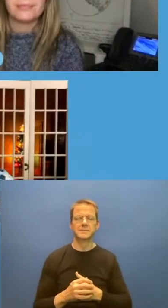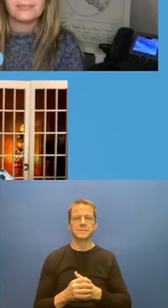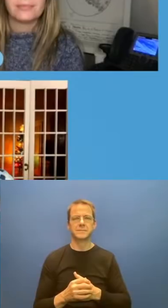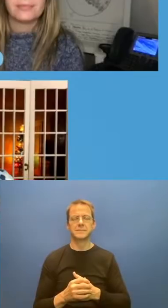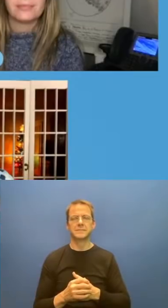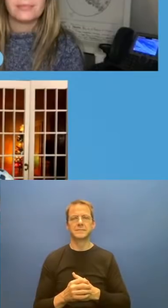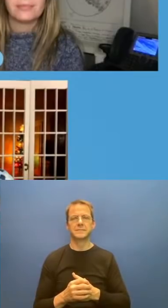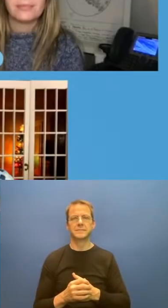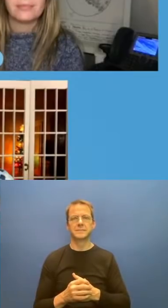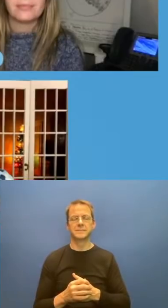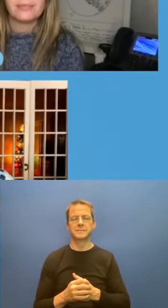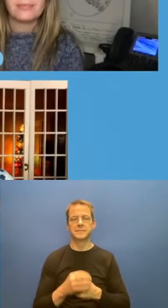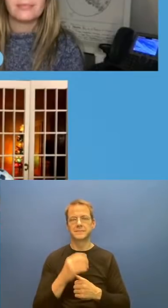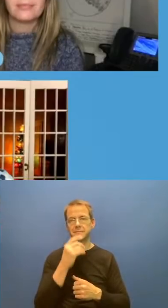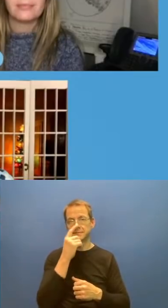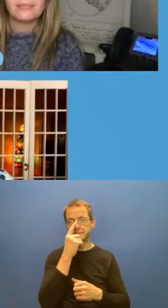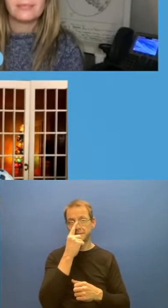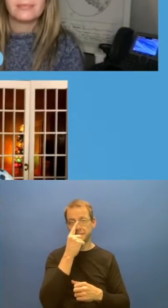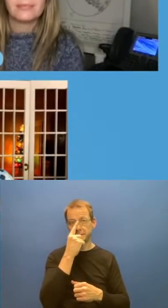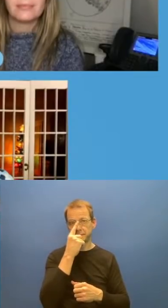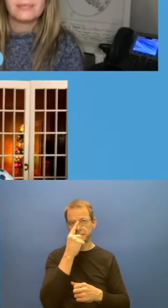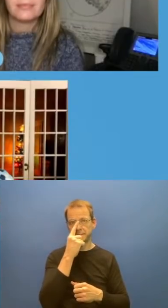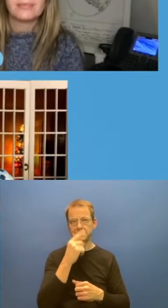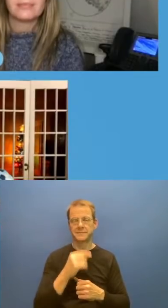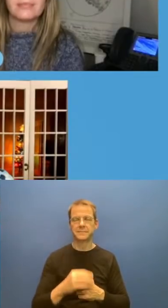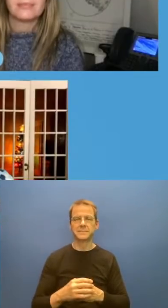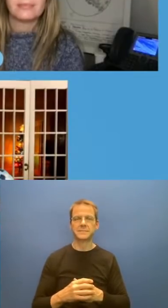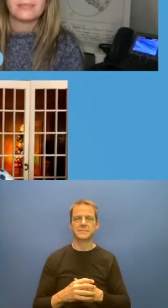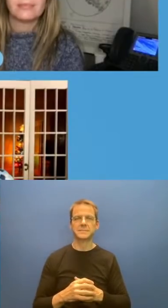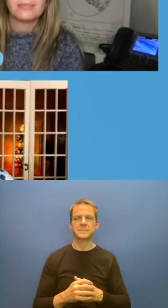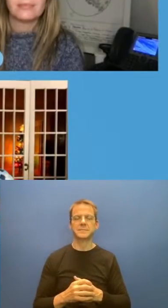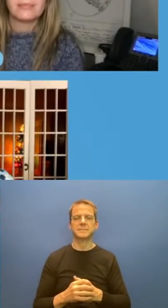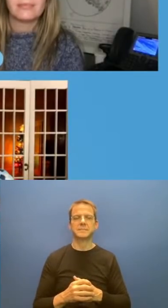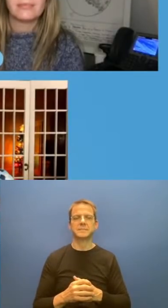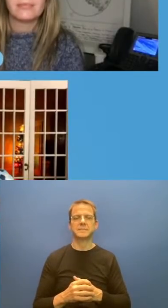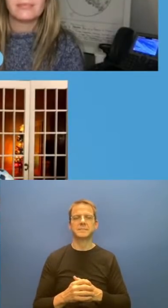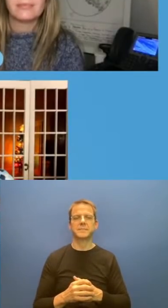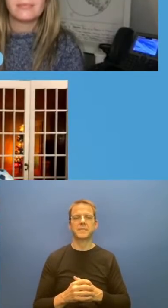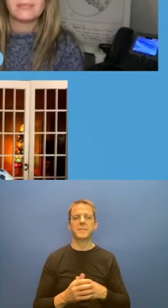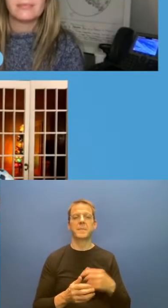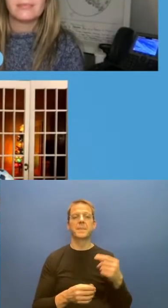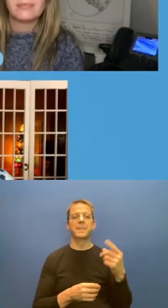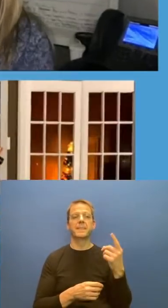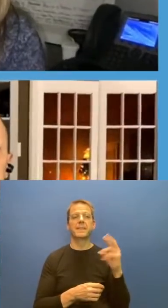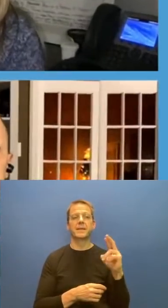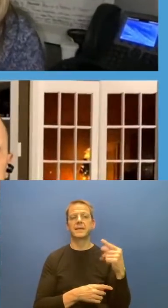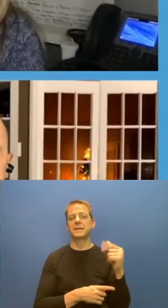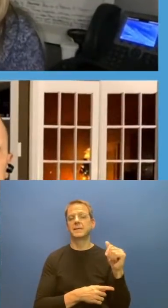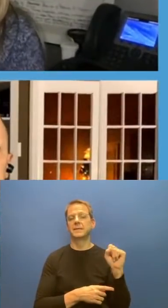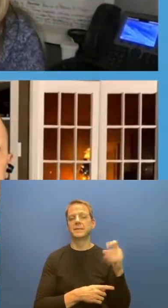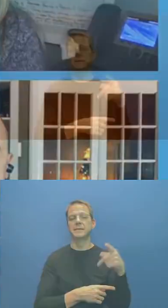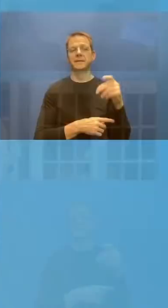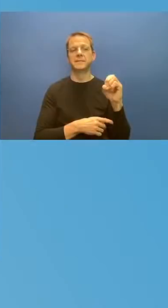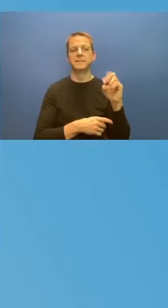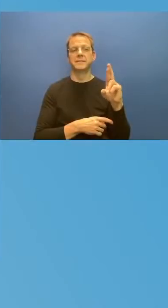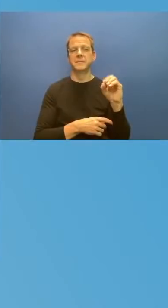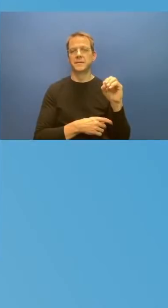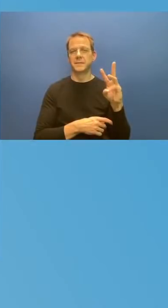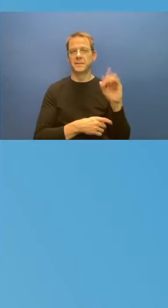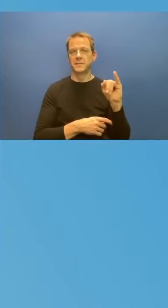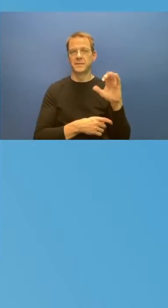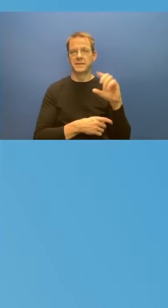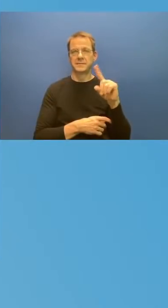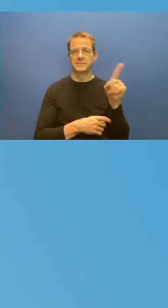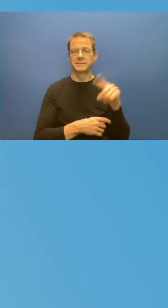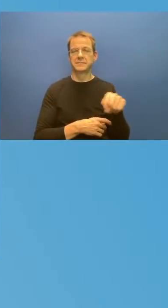So I will be definitely watching the number of cases and the rate of spread and how fast